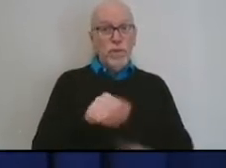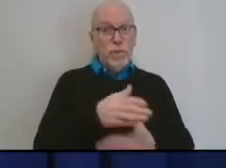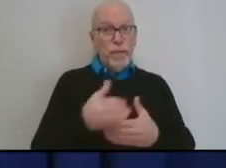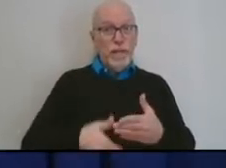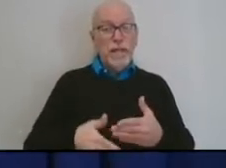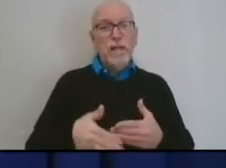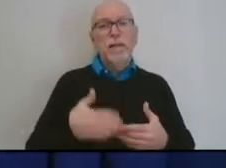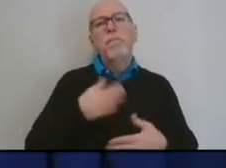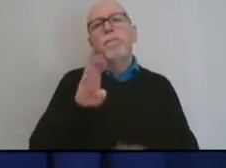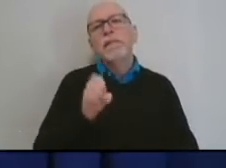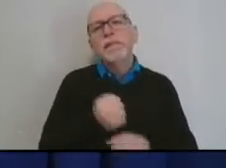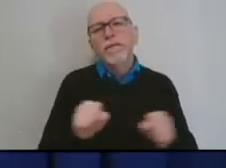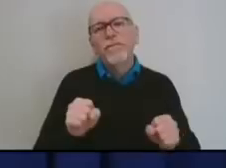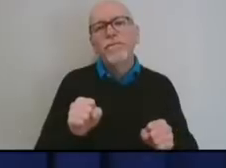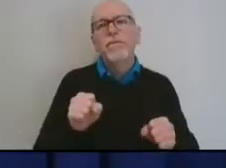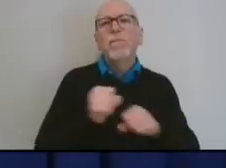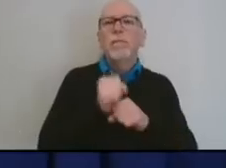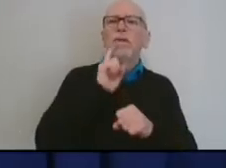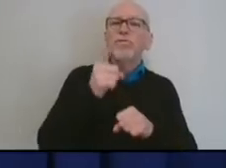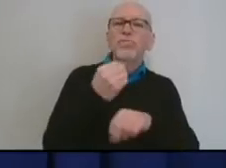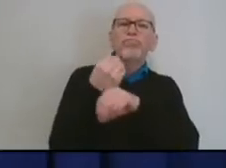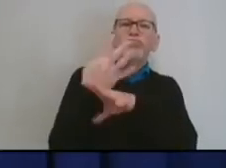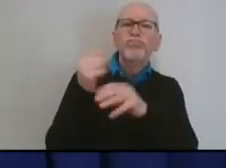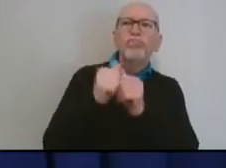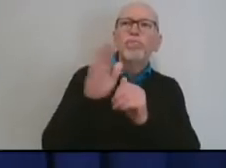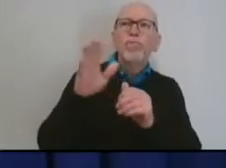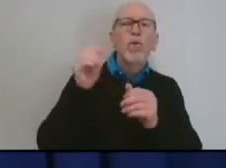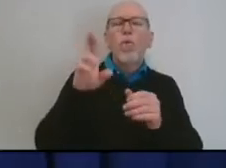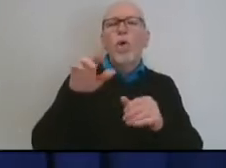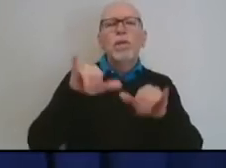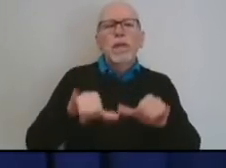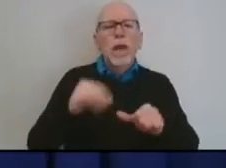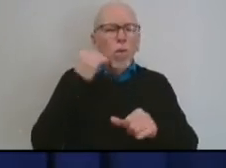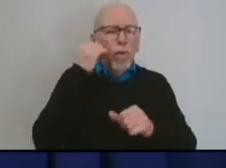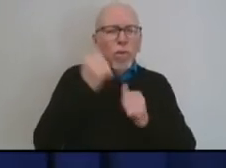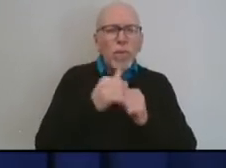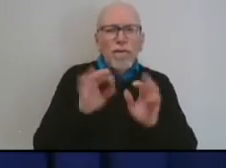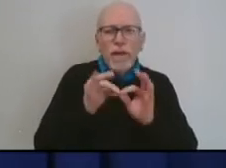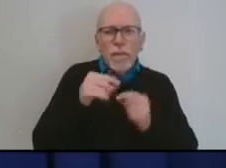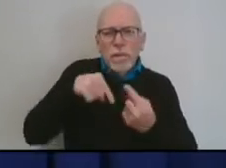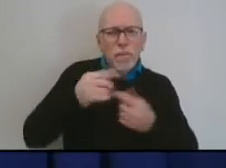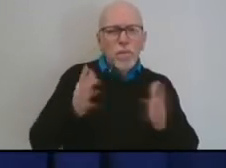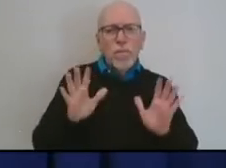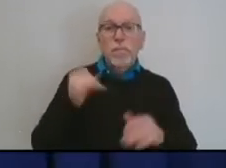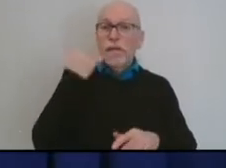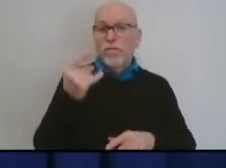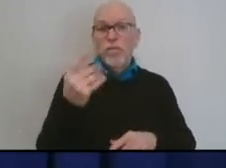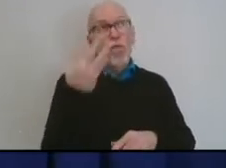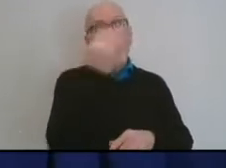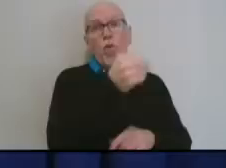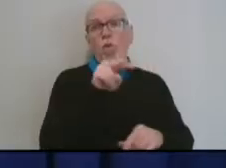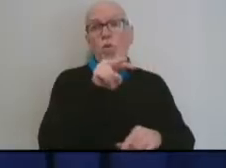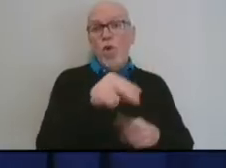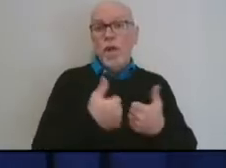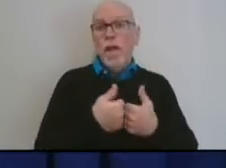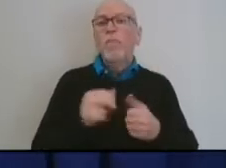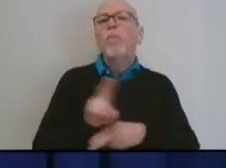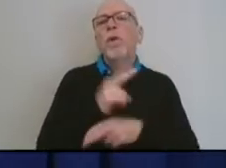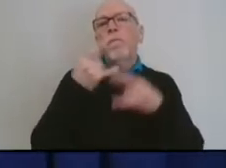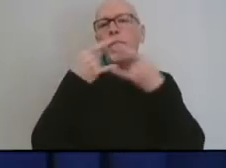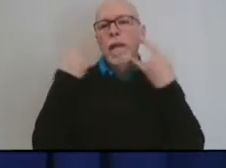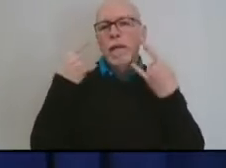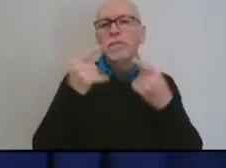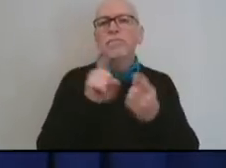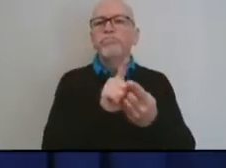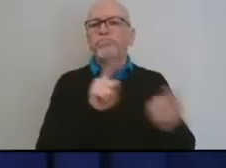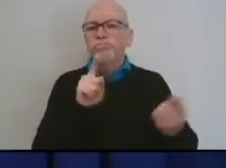safely by gathering virtually or only with members of your own household. If you're going out to watch the game, wear your mask, practice social